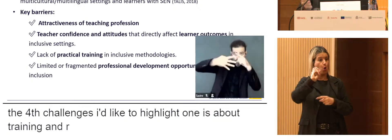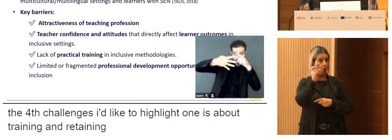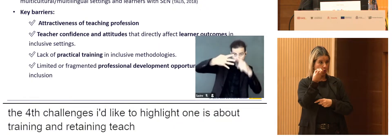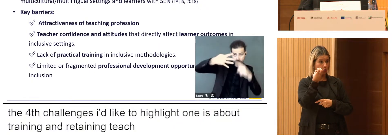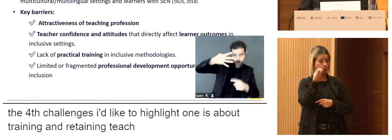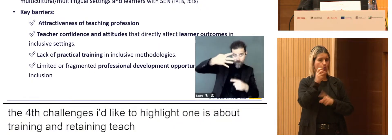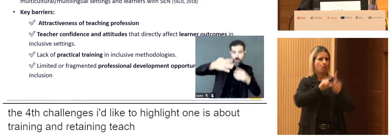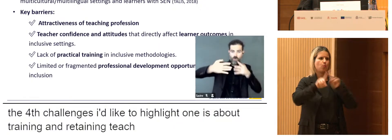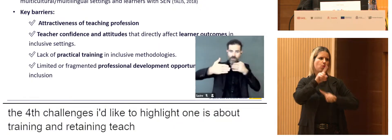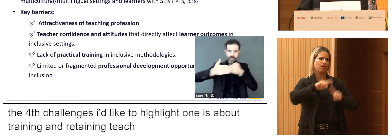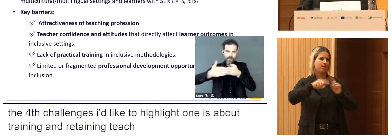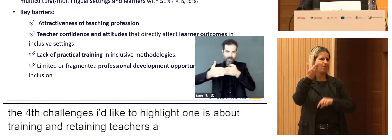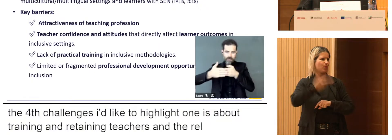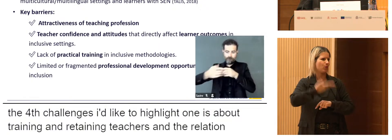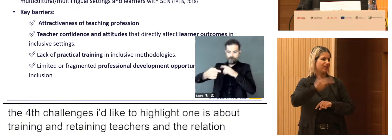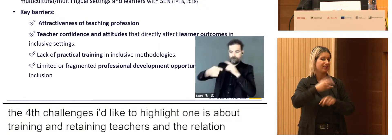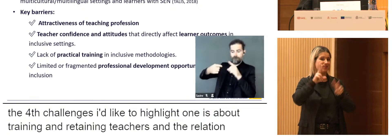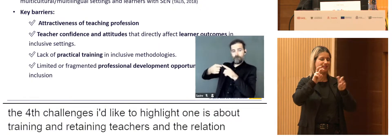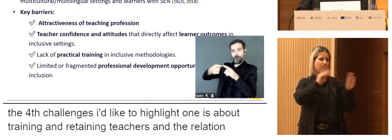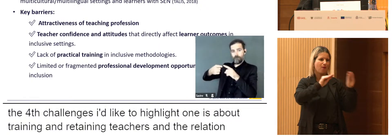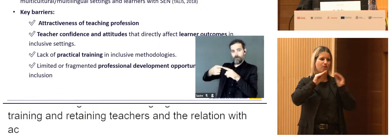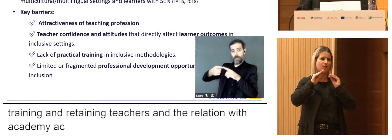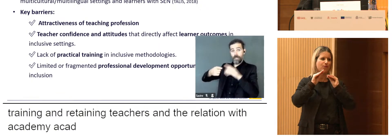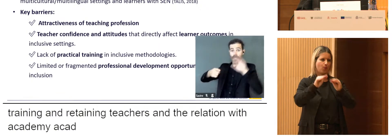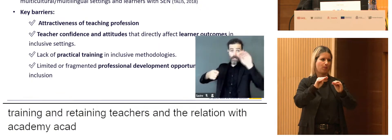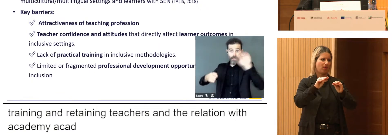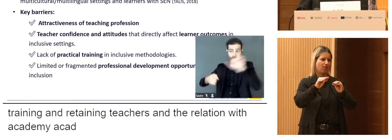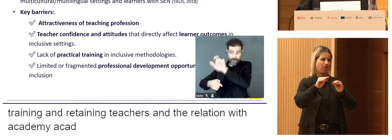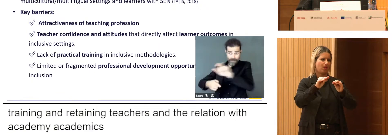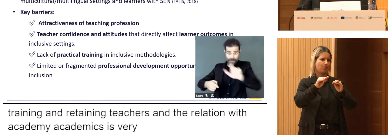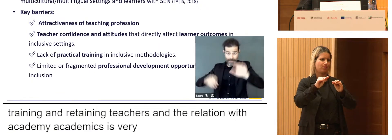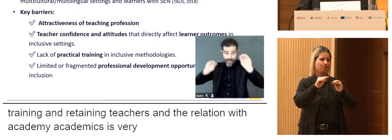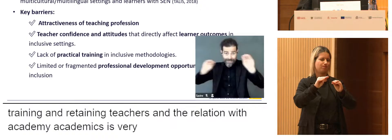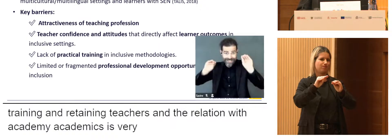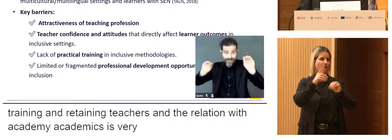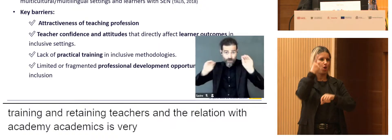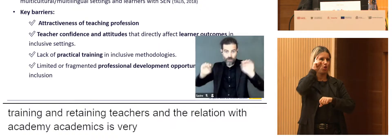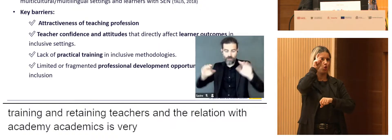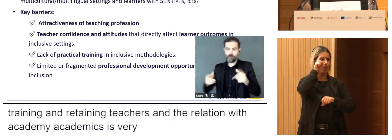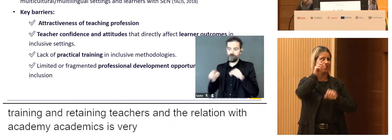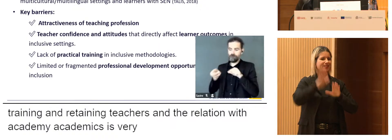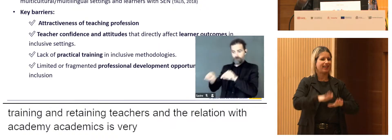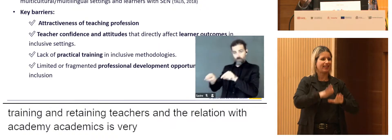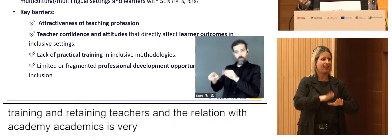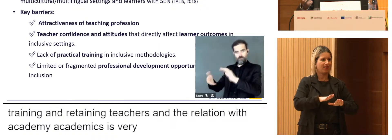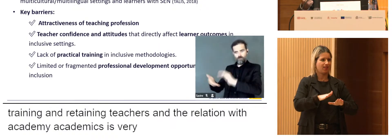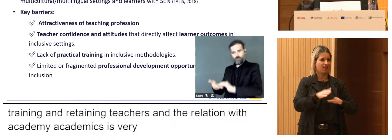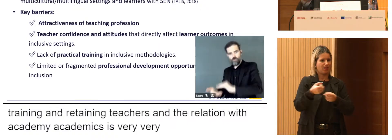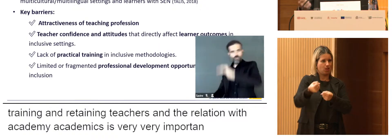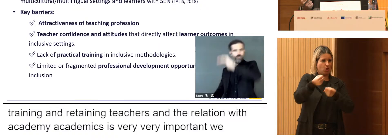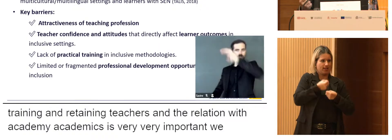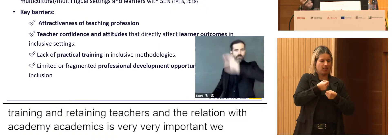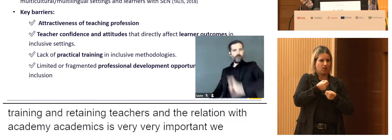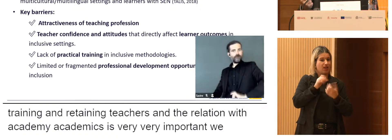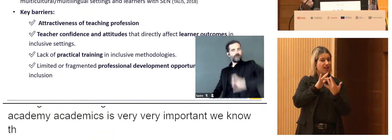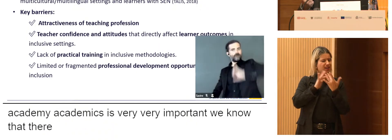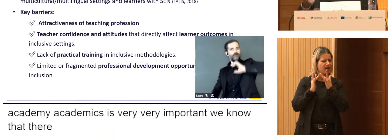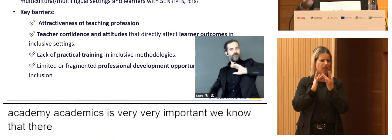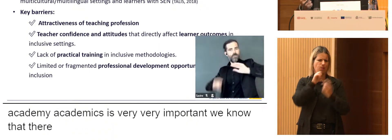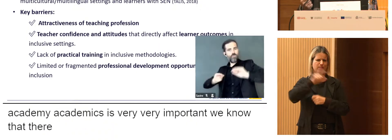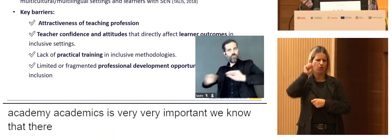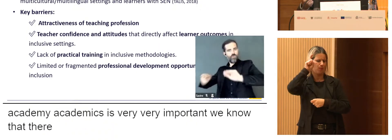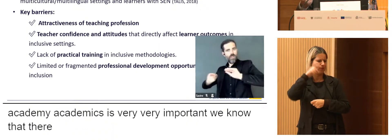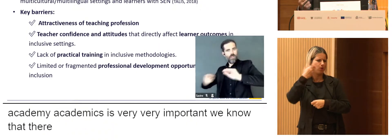And the relation with academics is very, very important. We know that there is